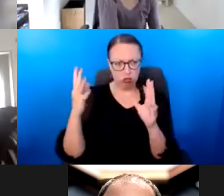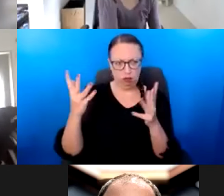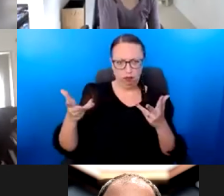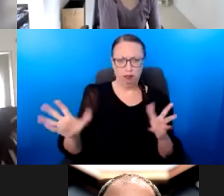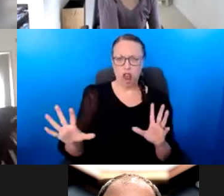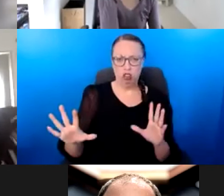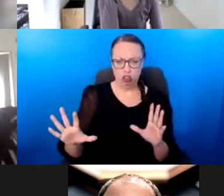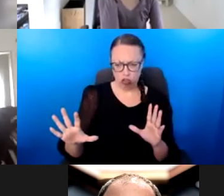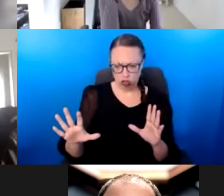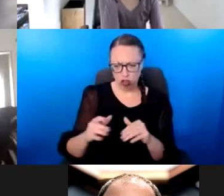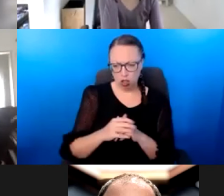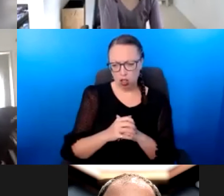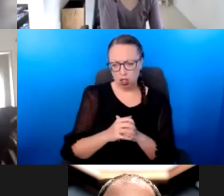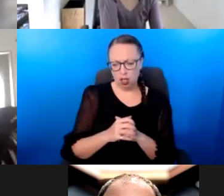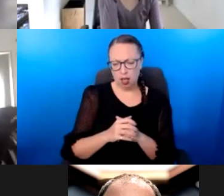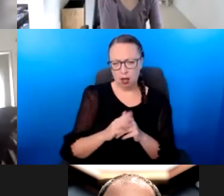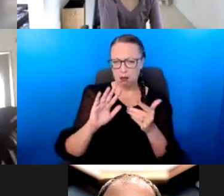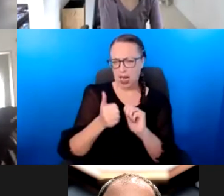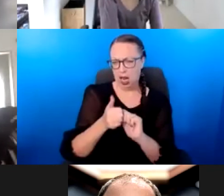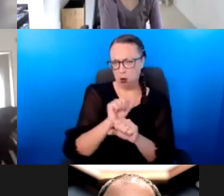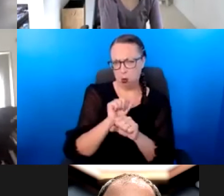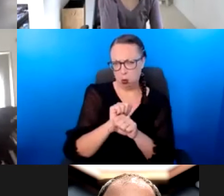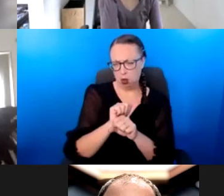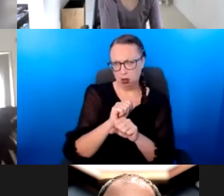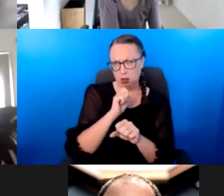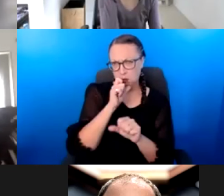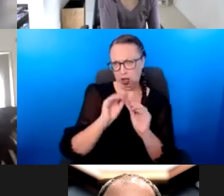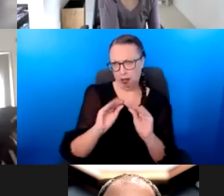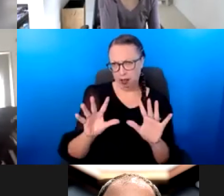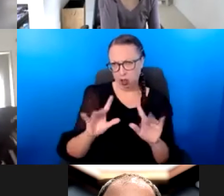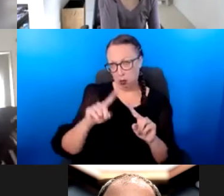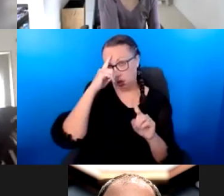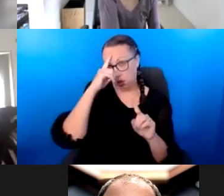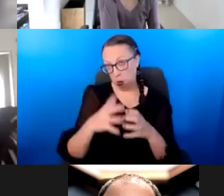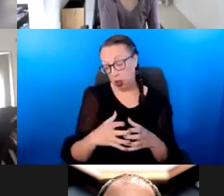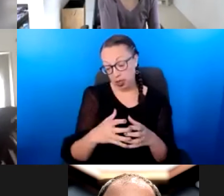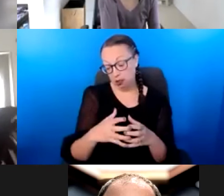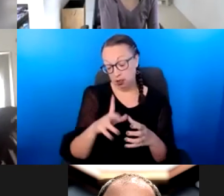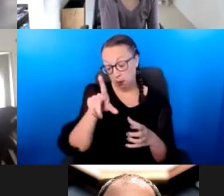that would work, I'm less clear, but the brain is a mystery, as we all know.